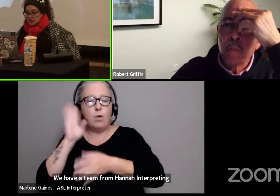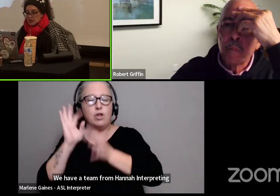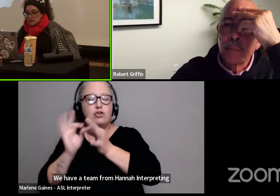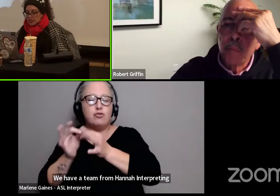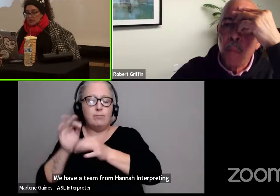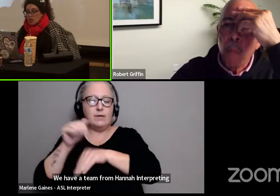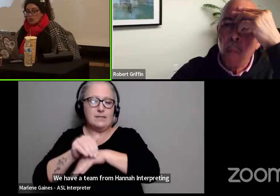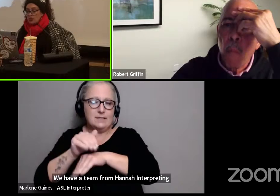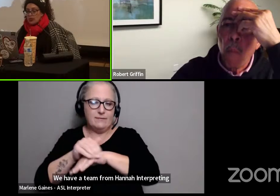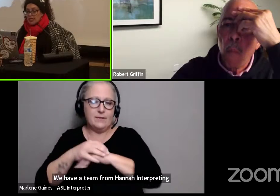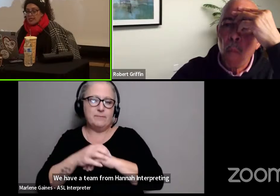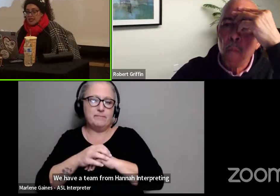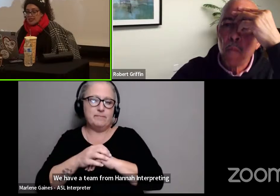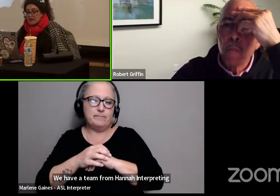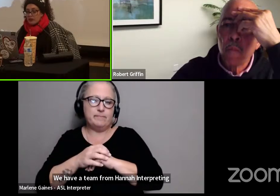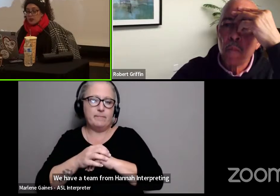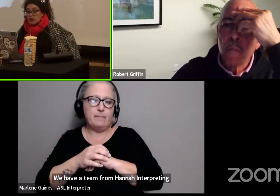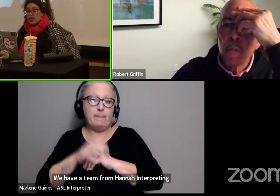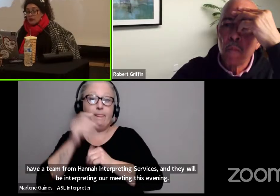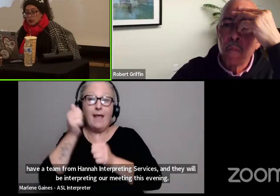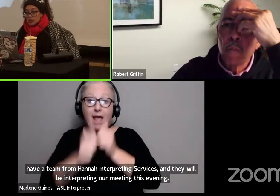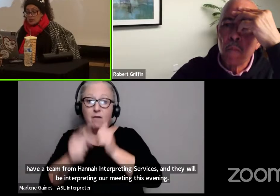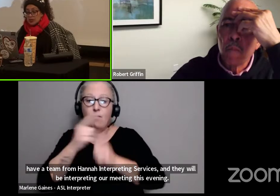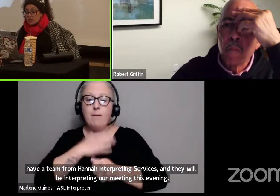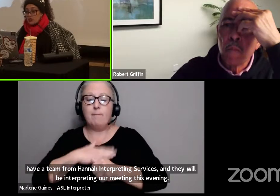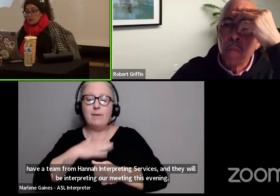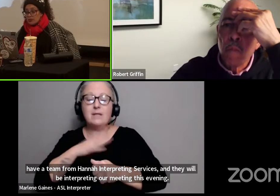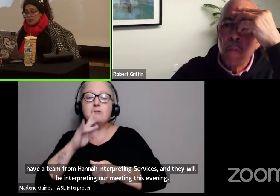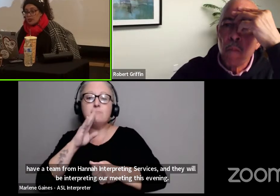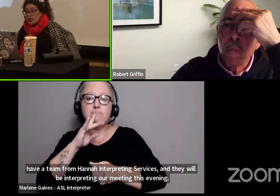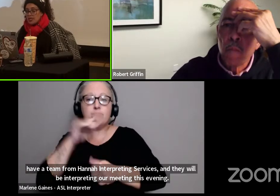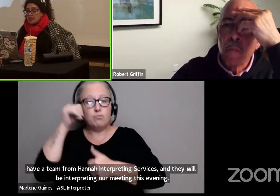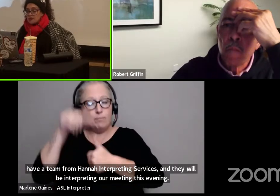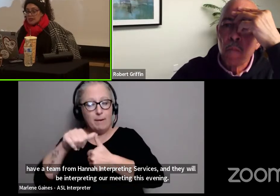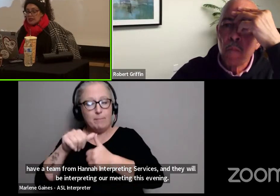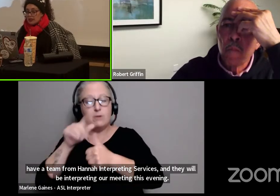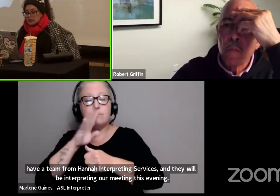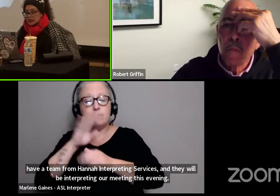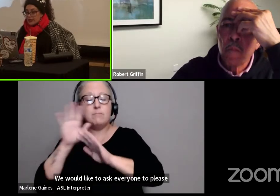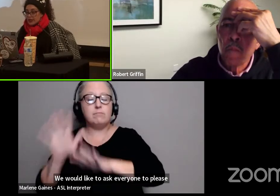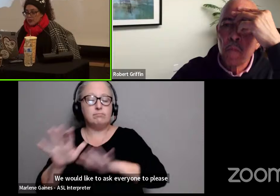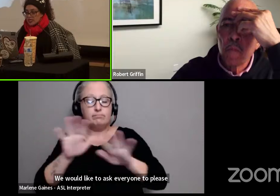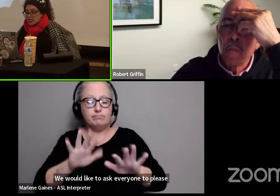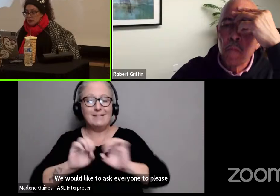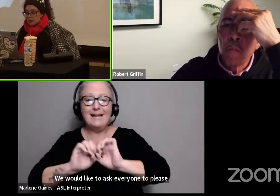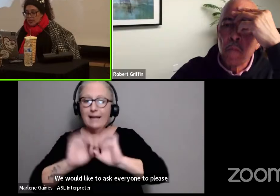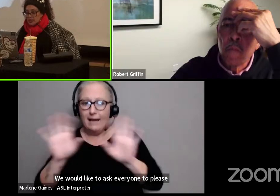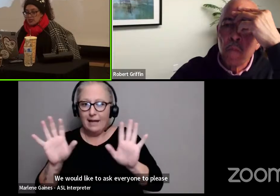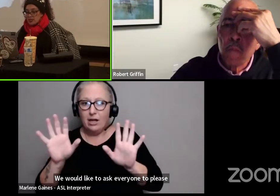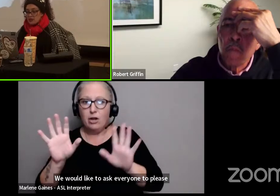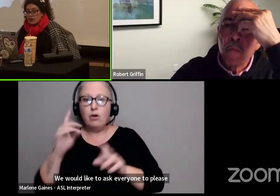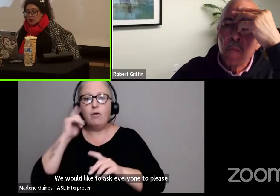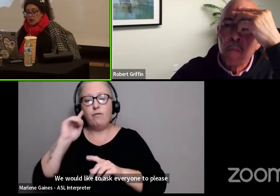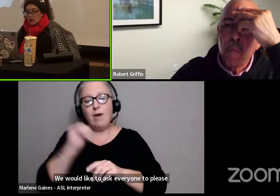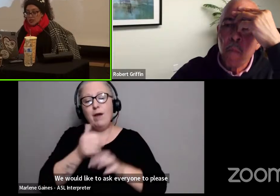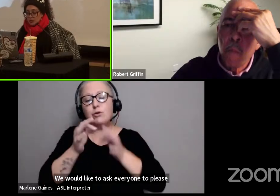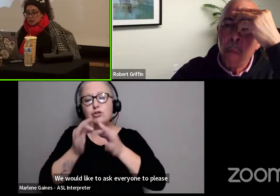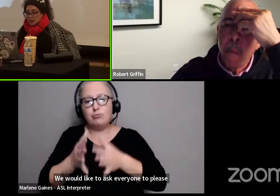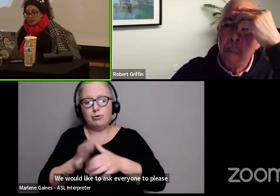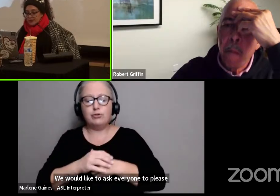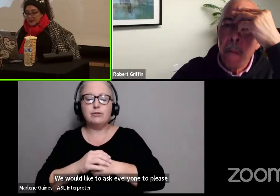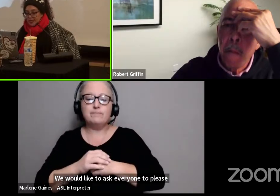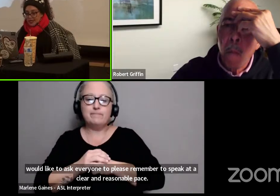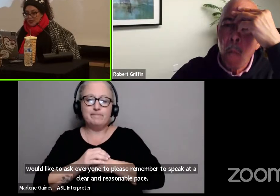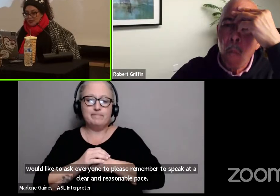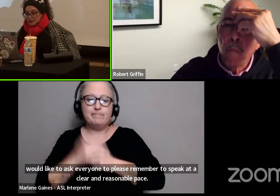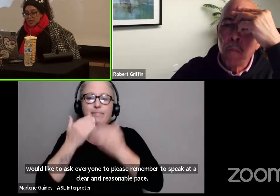this evening. We would like to ask everyone to please remember to speak at a clear and reasonable pace for our